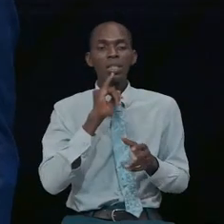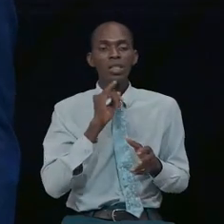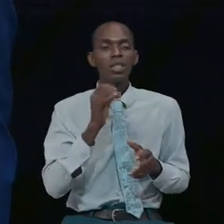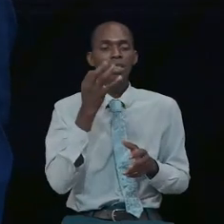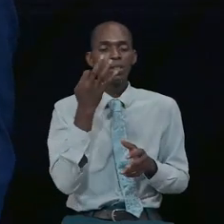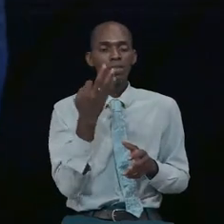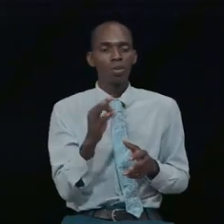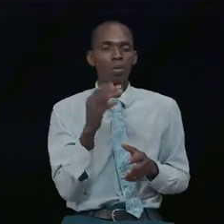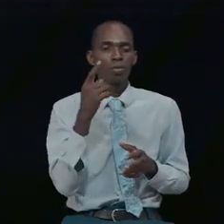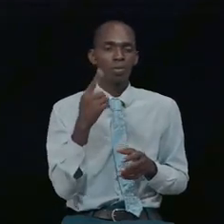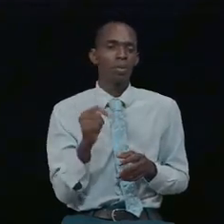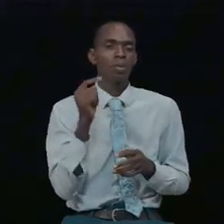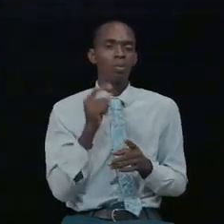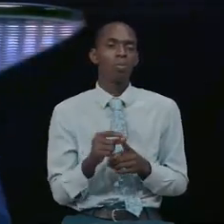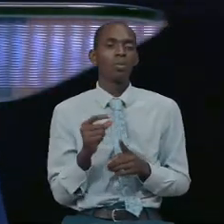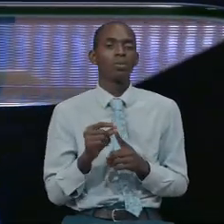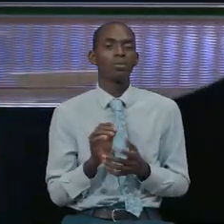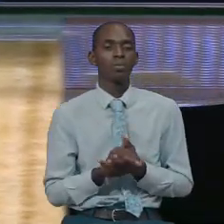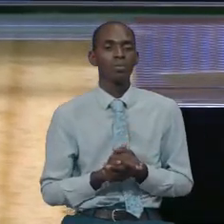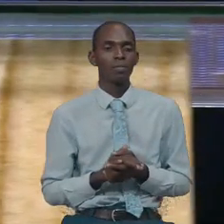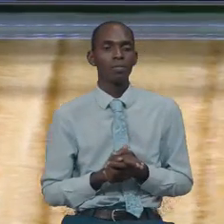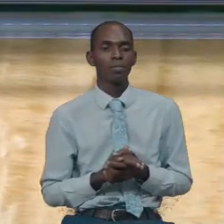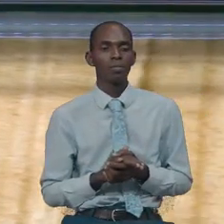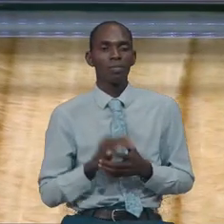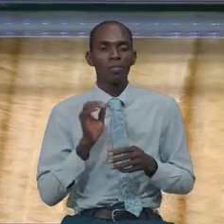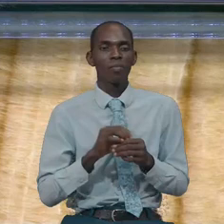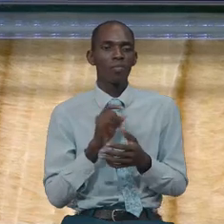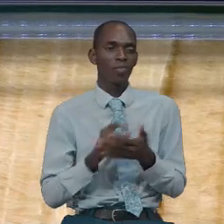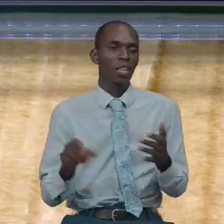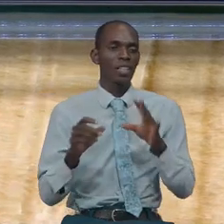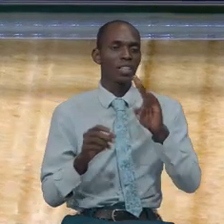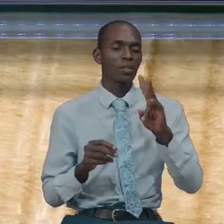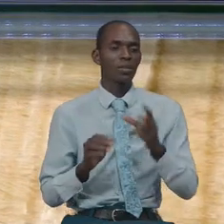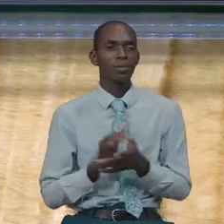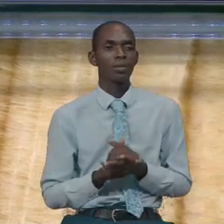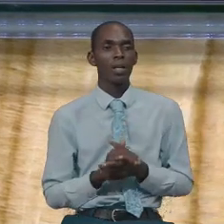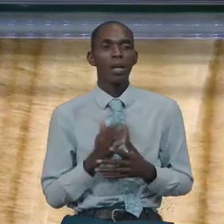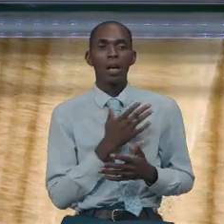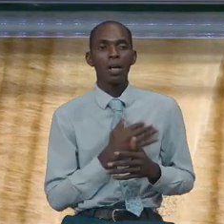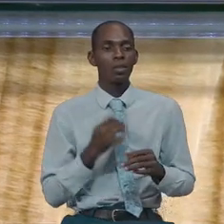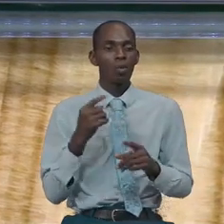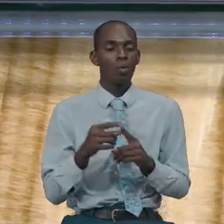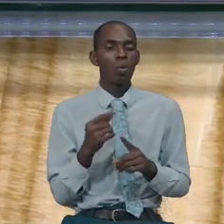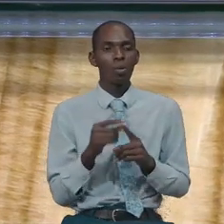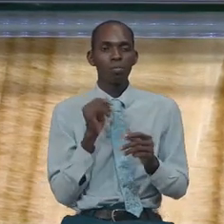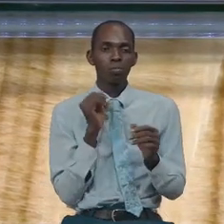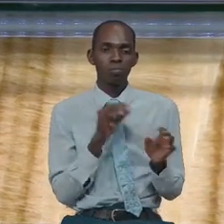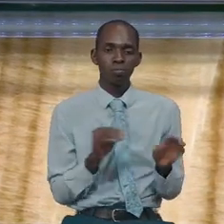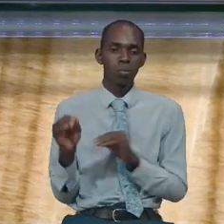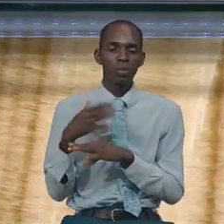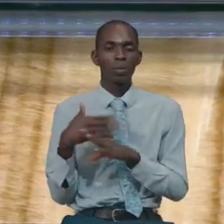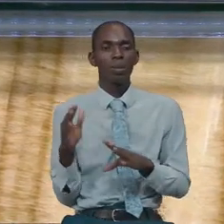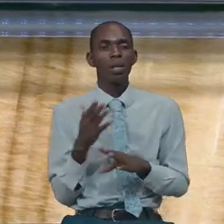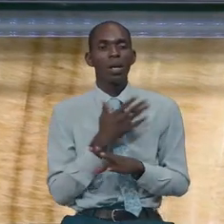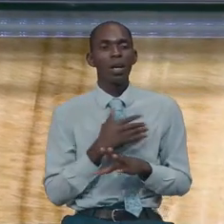but of the world. Then in verse 17, it says in verse 17, and the world passeth away, and